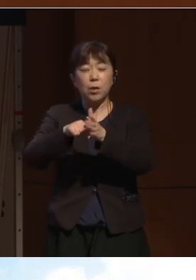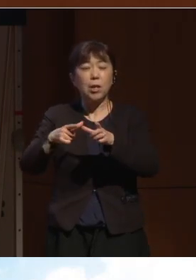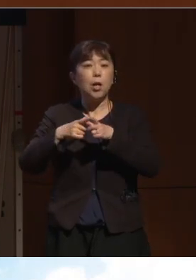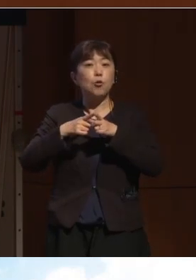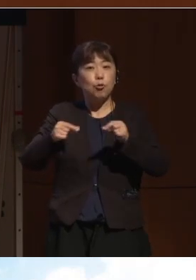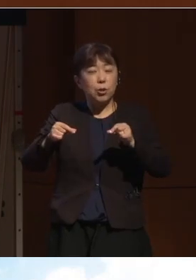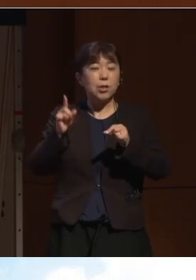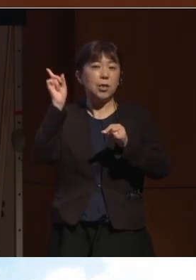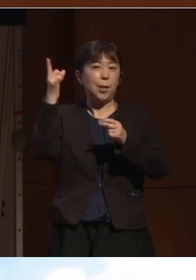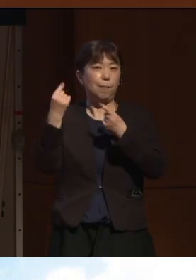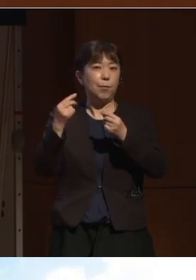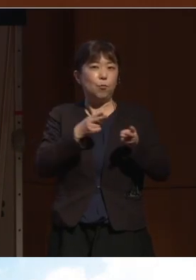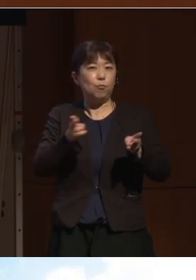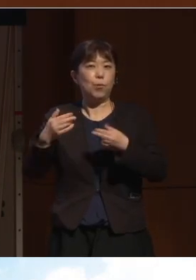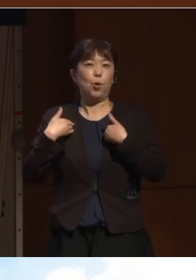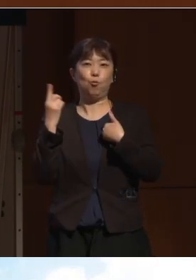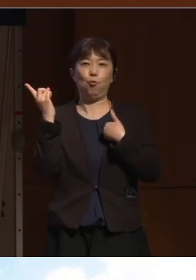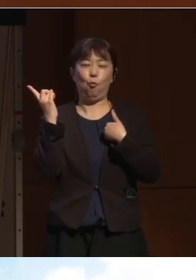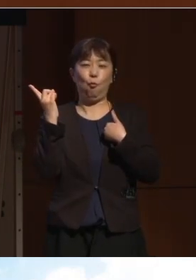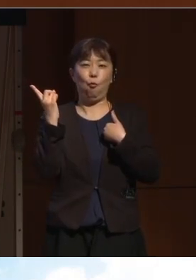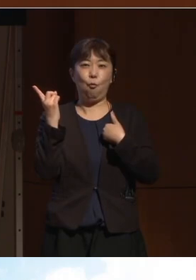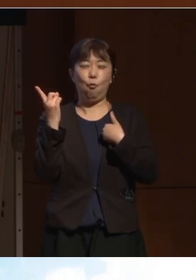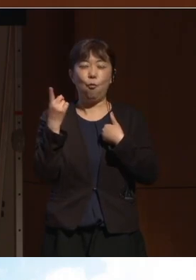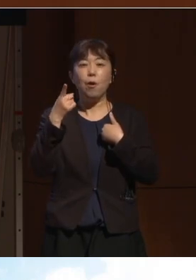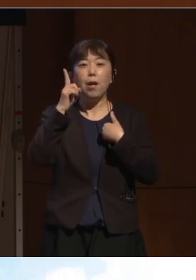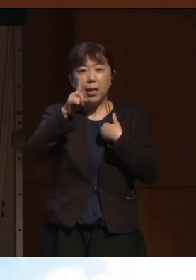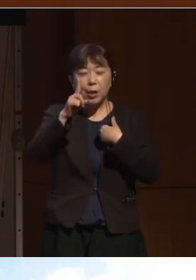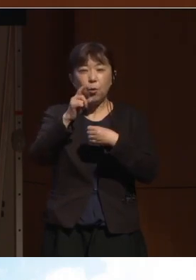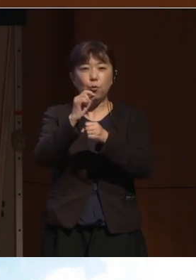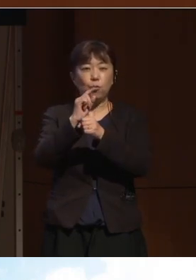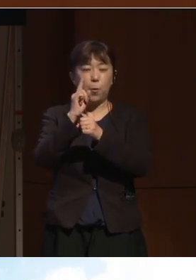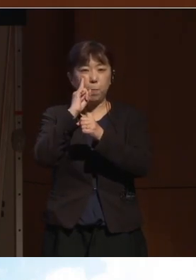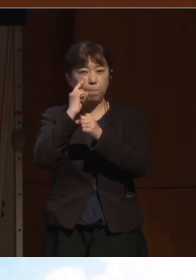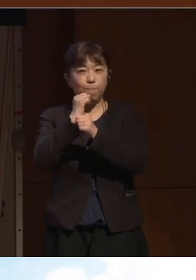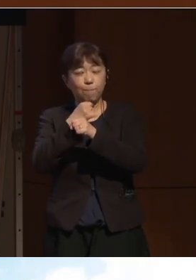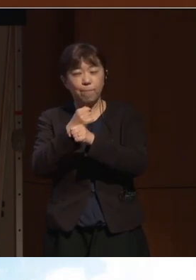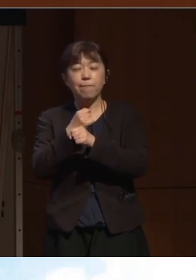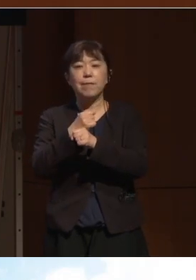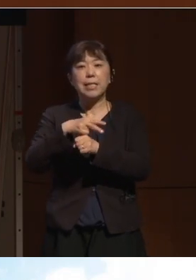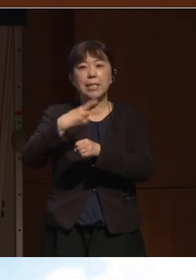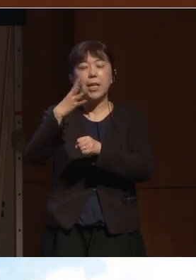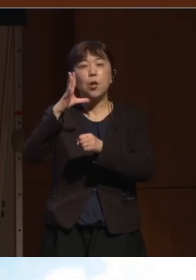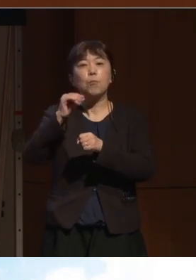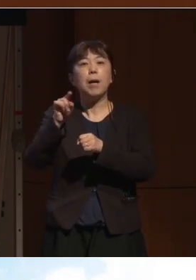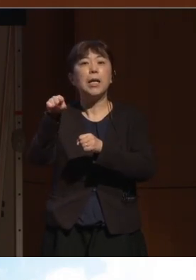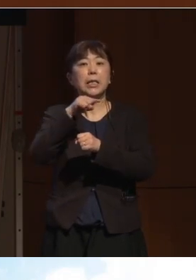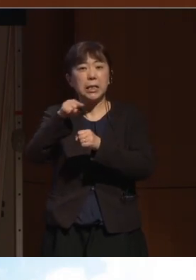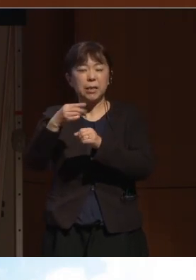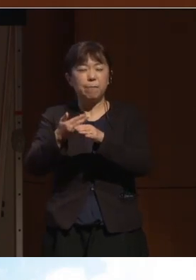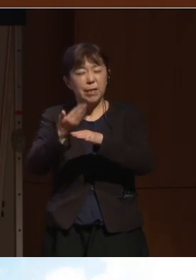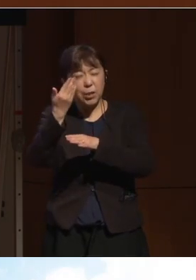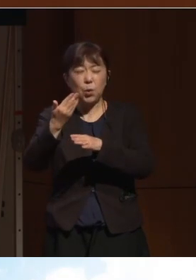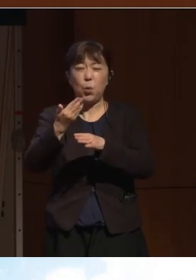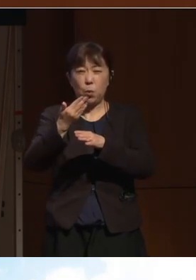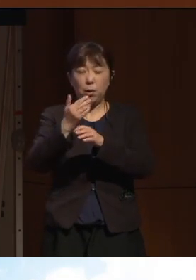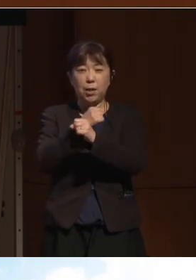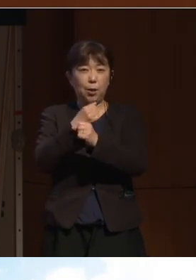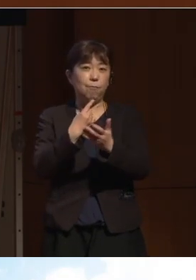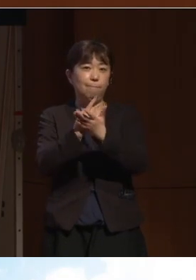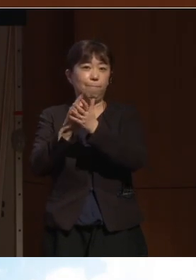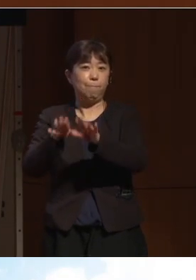least one study. And I was going to just go through a little bit of detail on 3 of the largest: Recovery, REMAP-CAP and Panoramic.